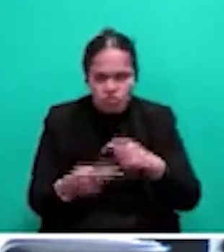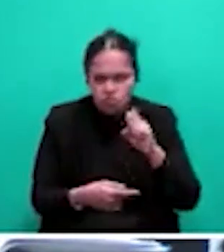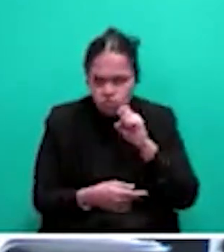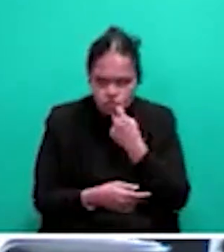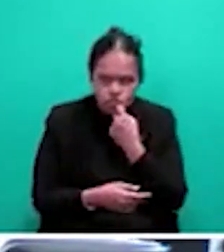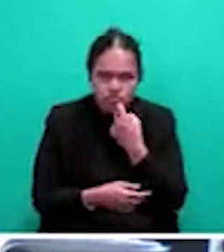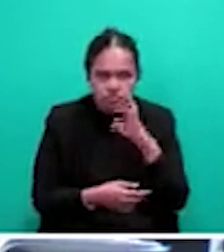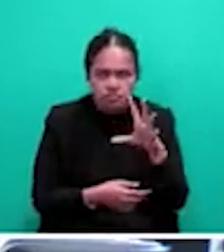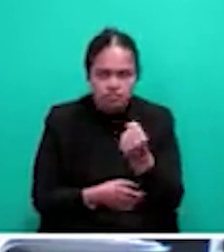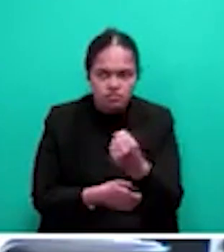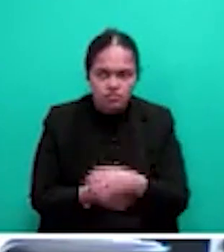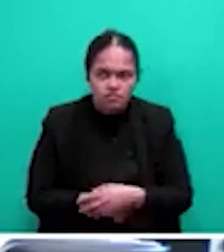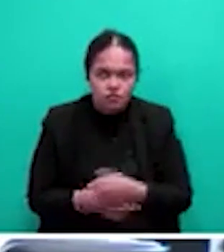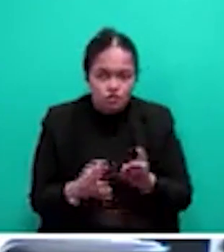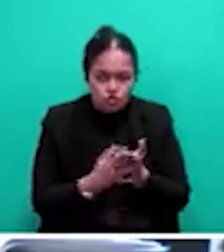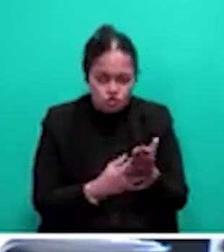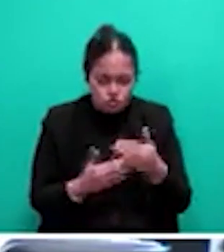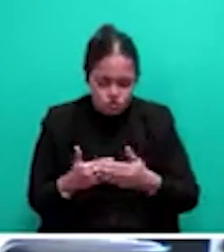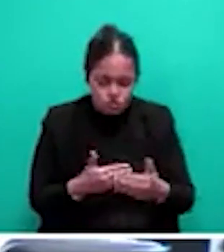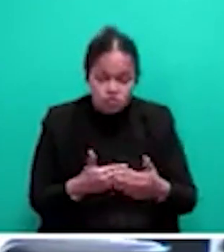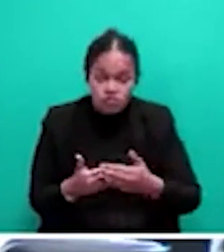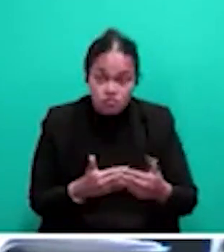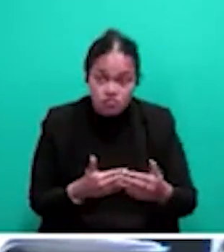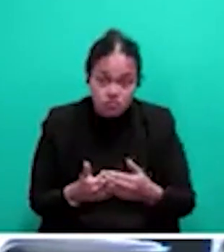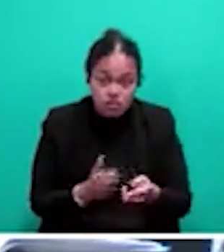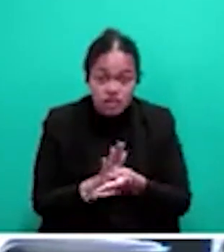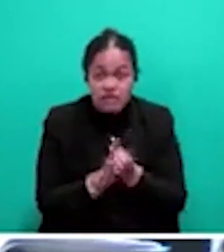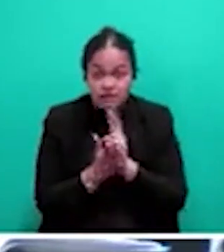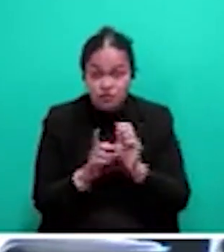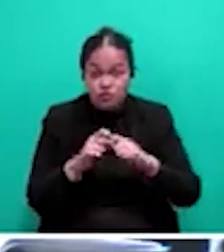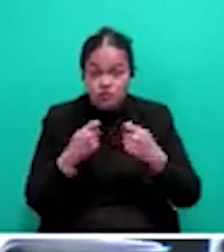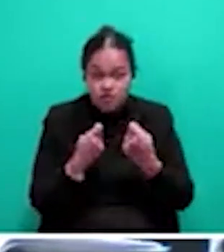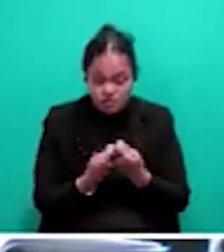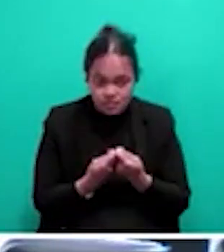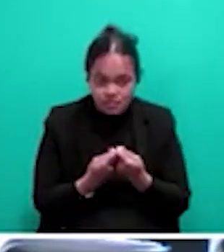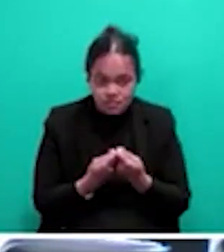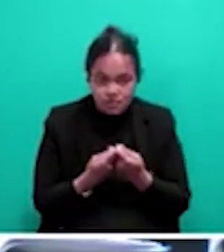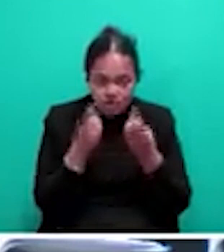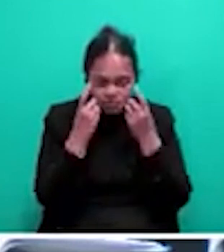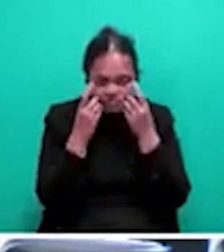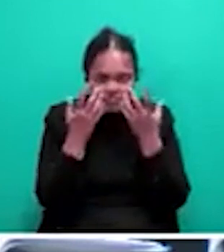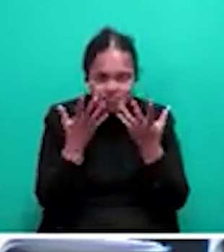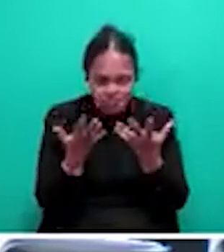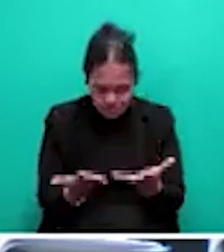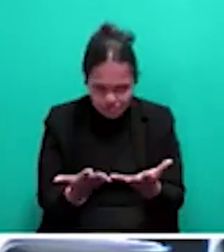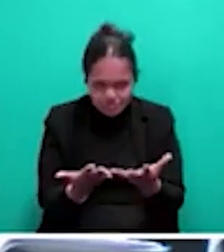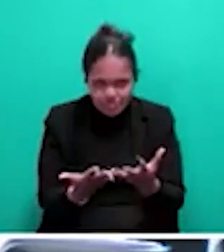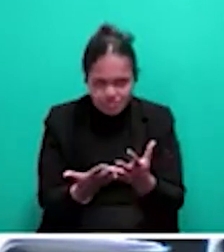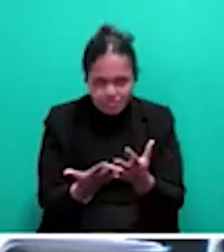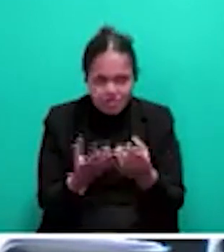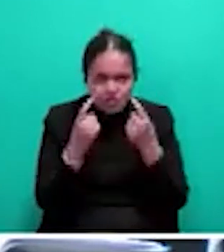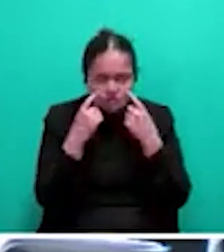Through this comprehensive engagement, the review team demonstrated an